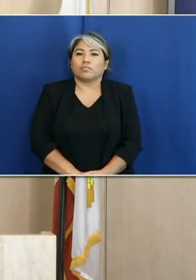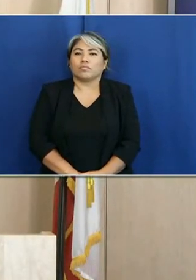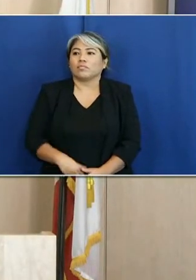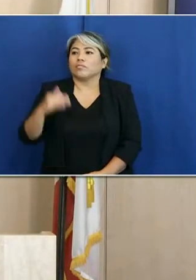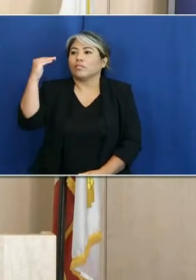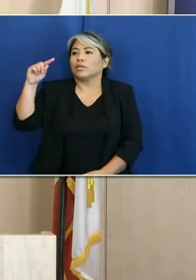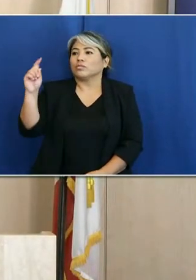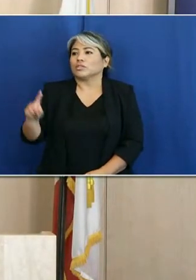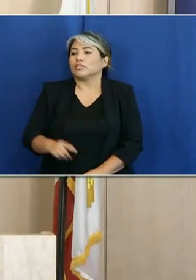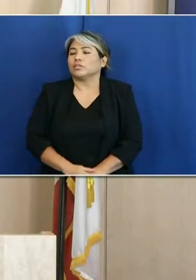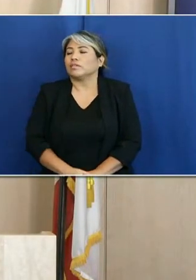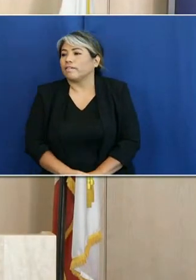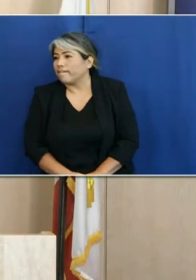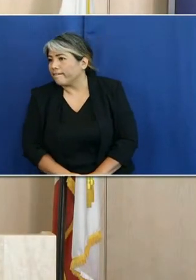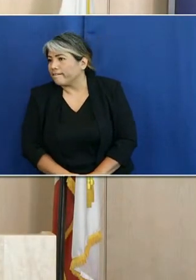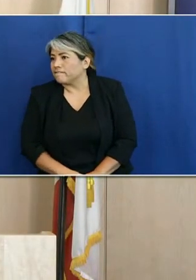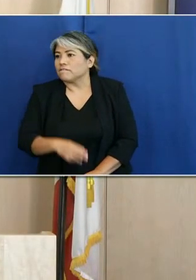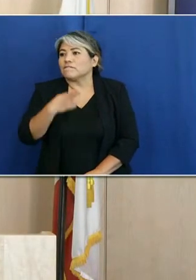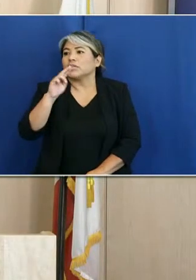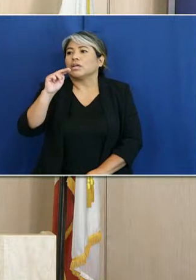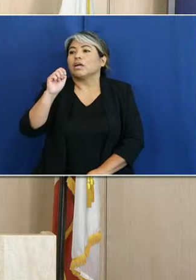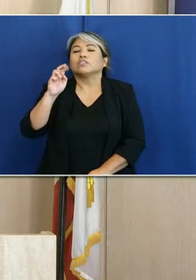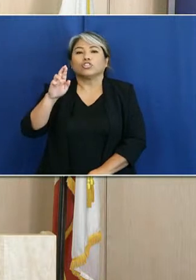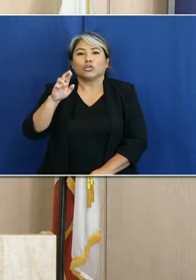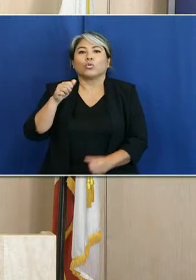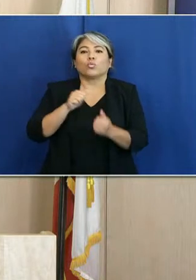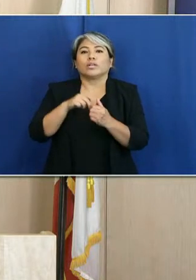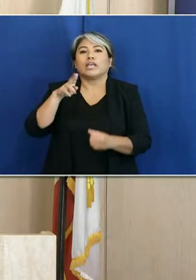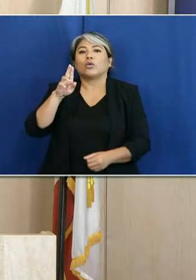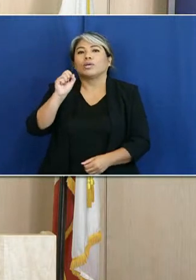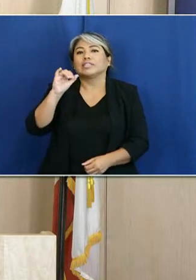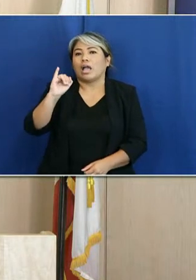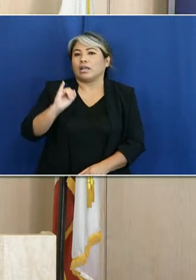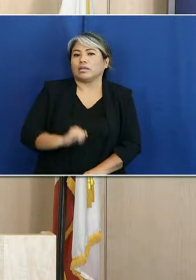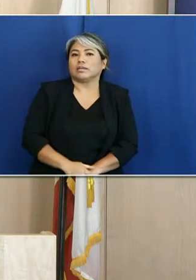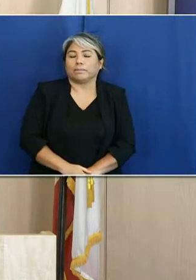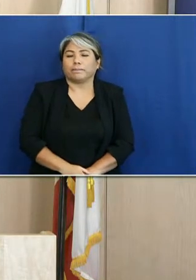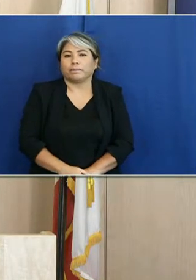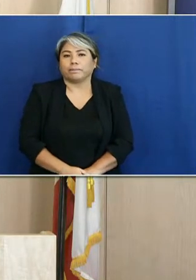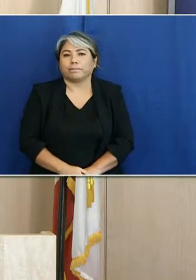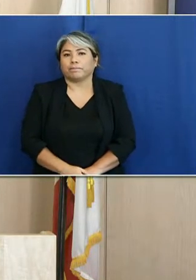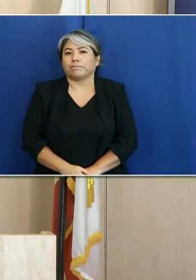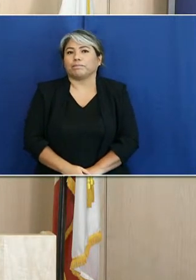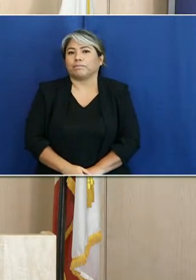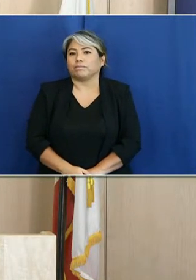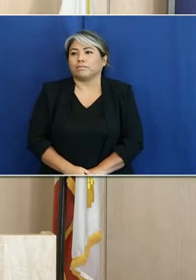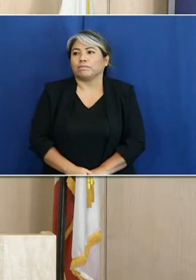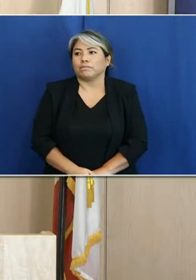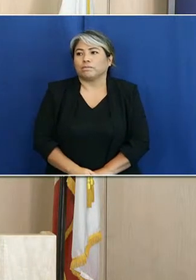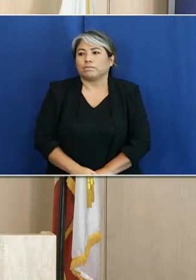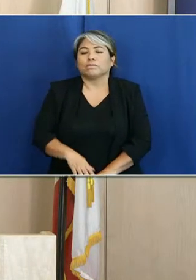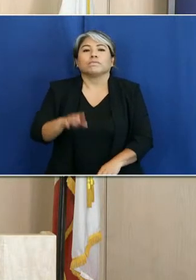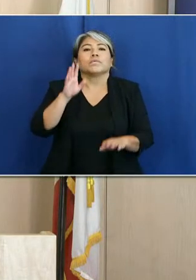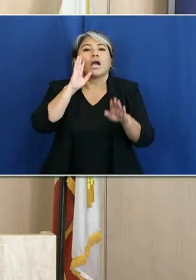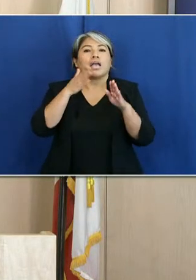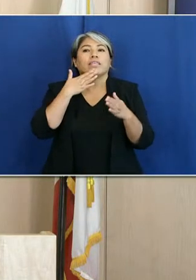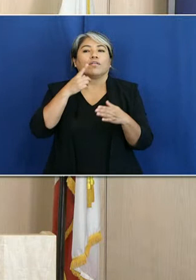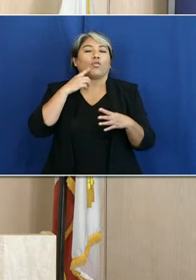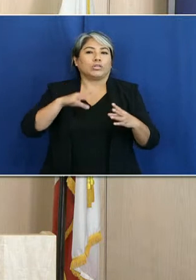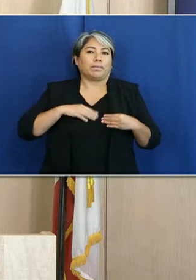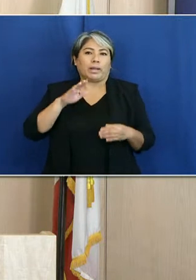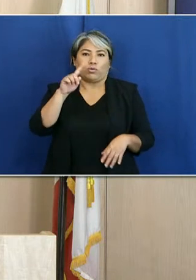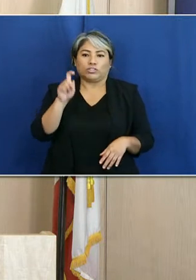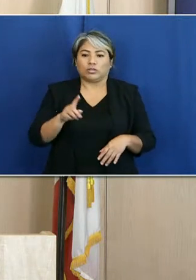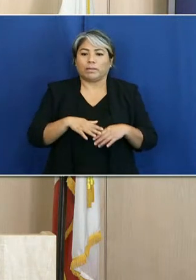Okay, next question. Next caller is Hunter Sowards with KUSI. Hi there. Thanks so much for taking my